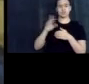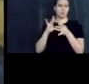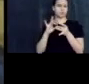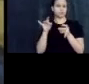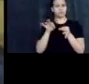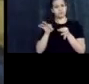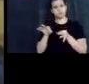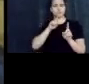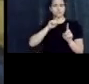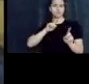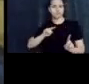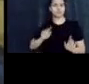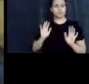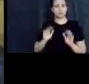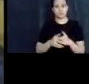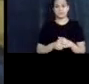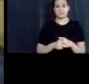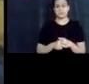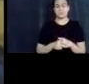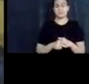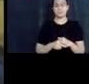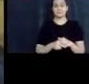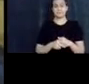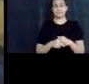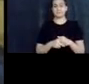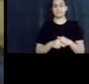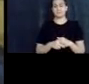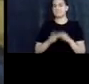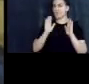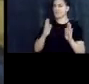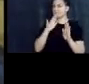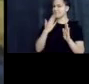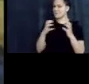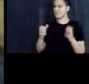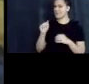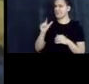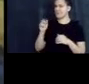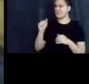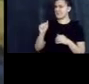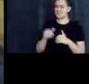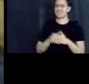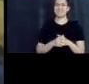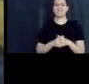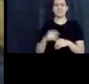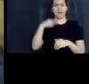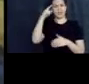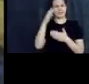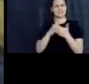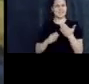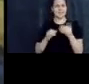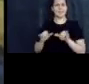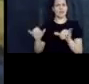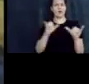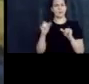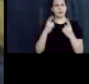that those questions get answered. Awesome. Thank you so much, Alyssa. I think some common questions that we're getting,